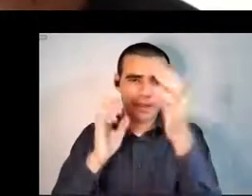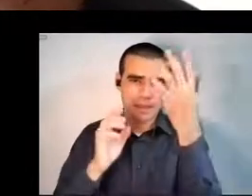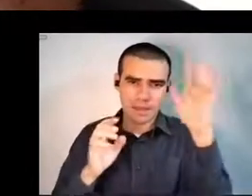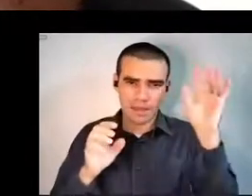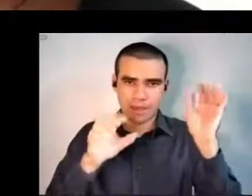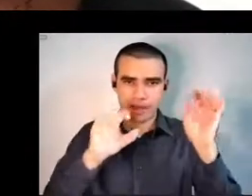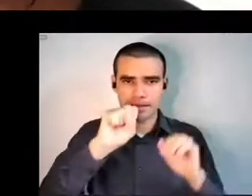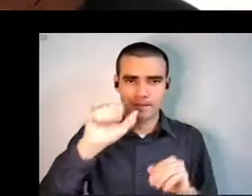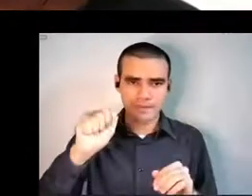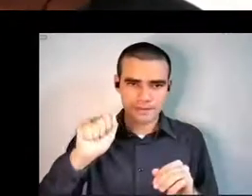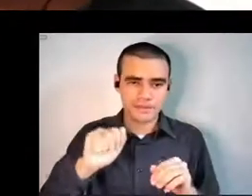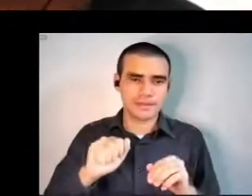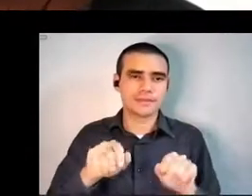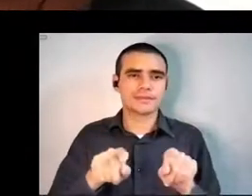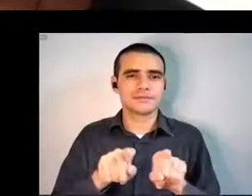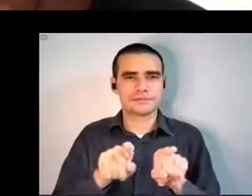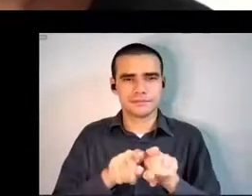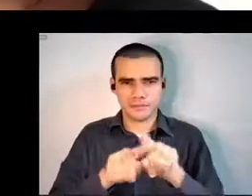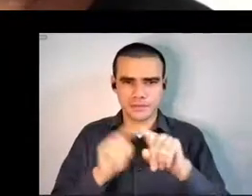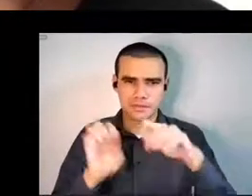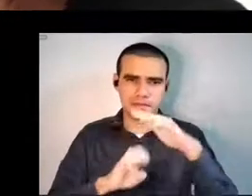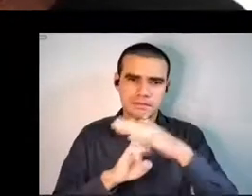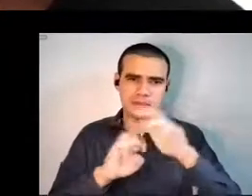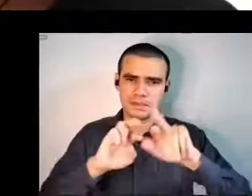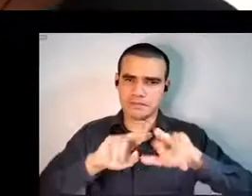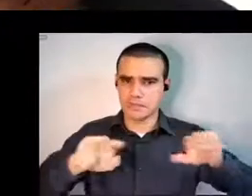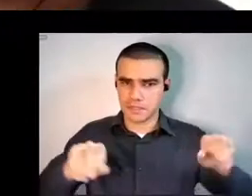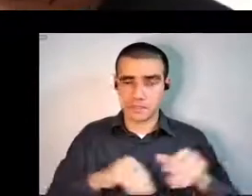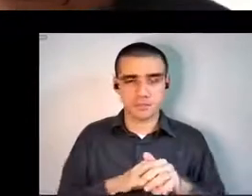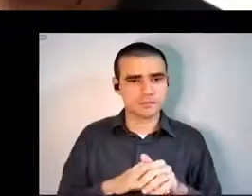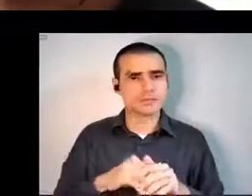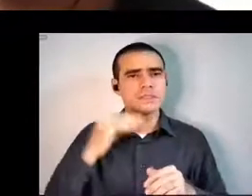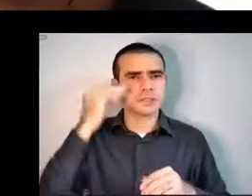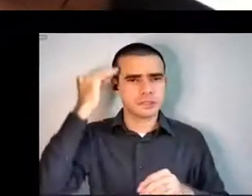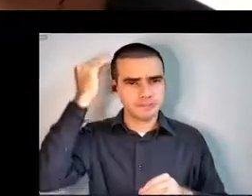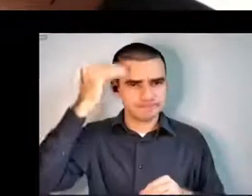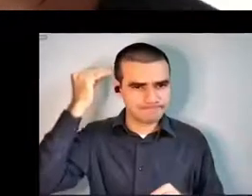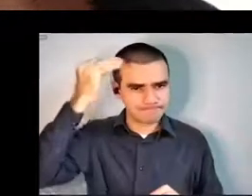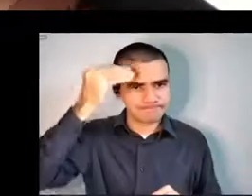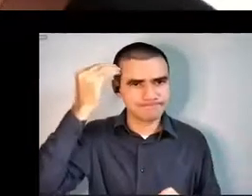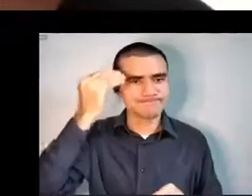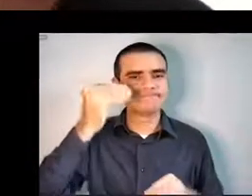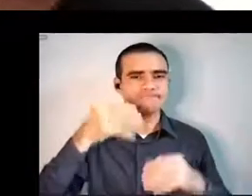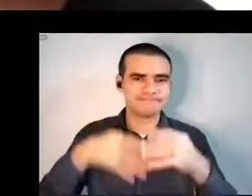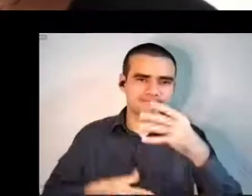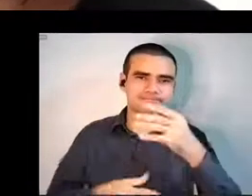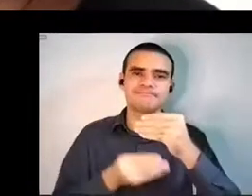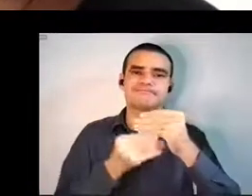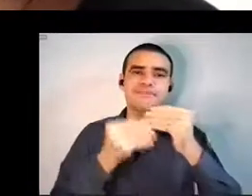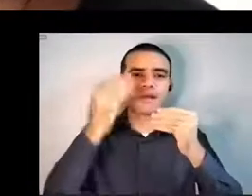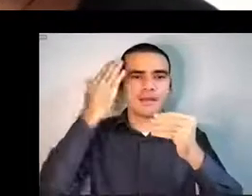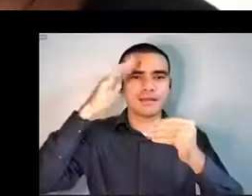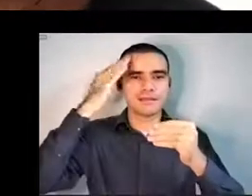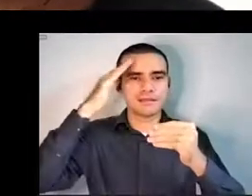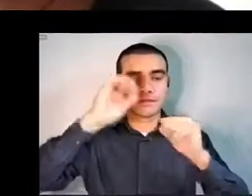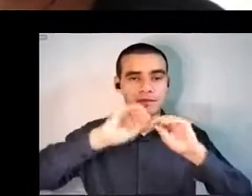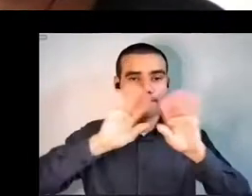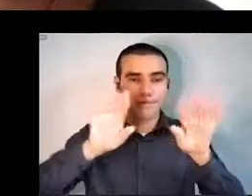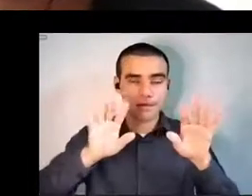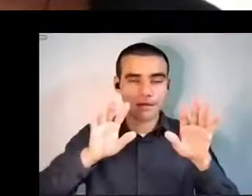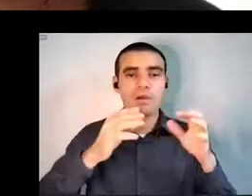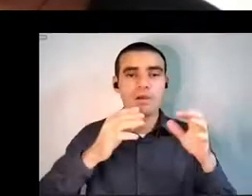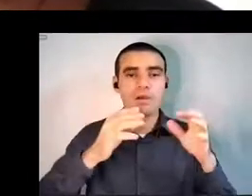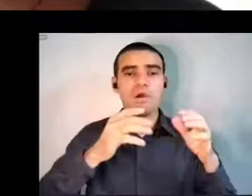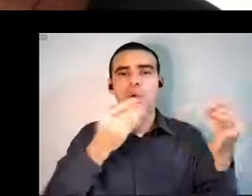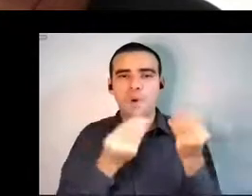investments, environmental investments, and the park tour participations. He brings a lot of experiences for us to understand